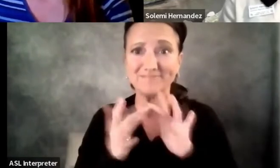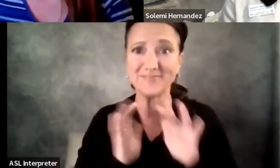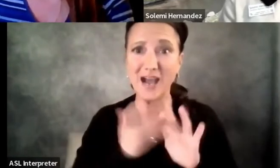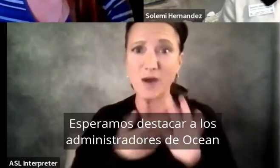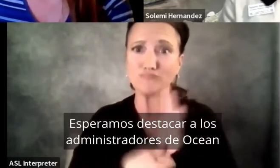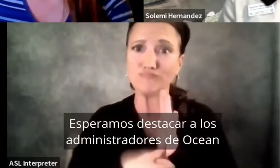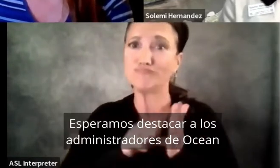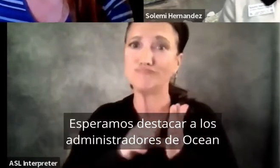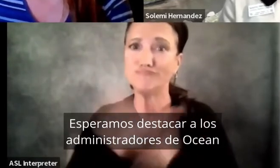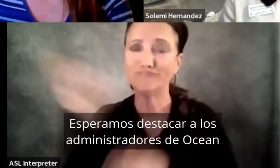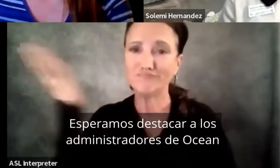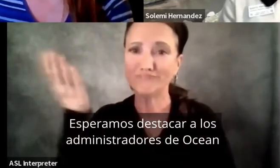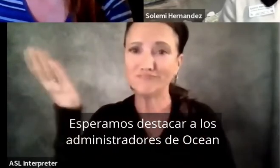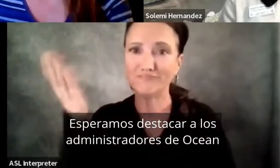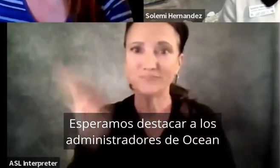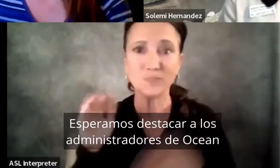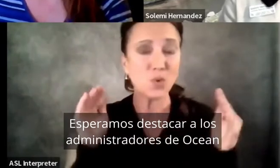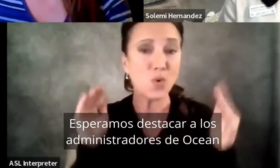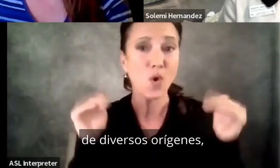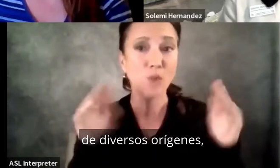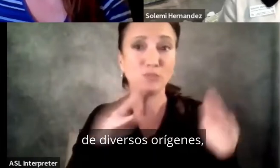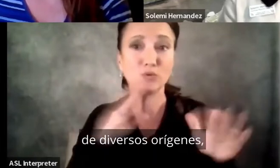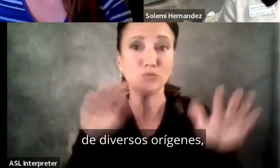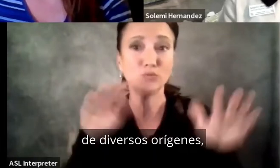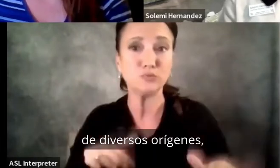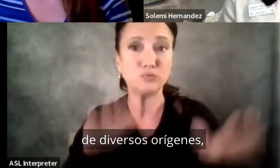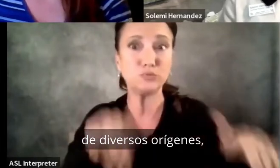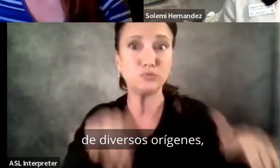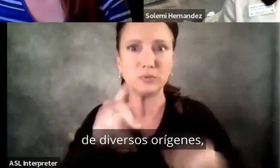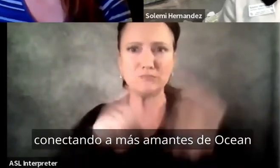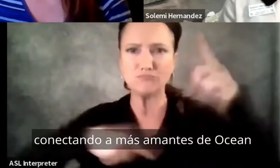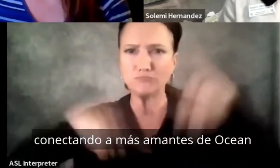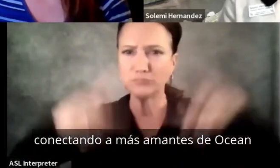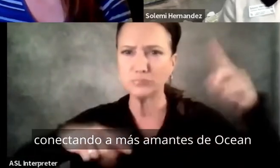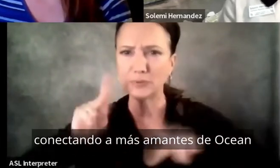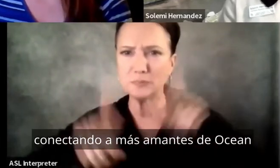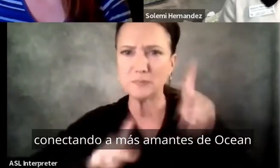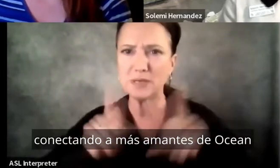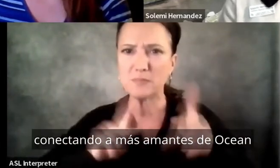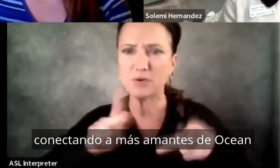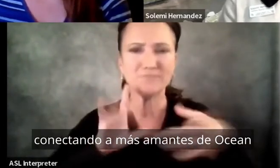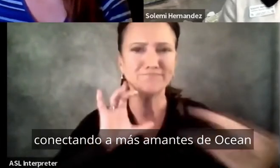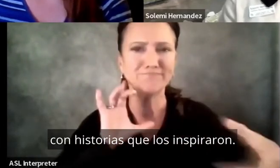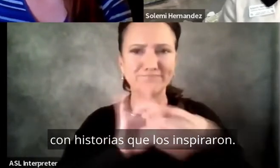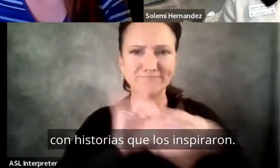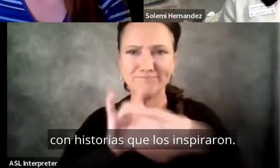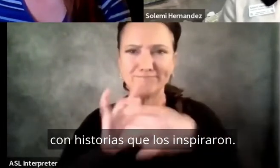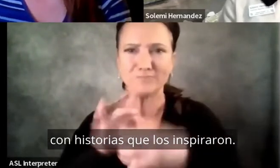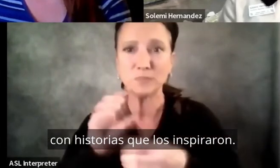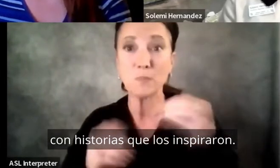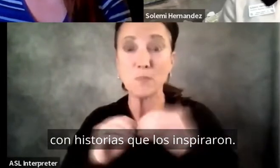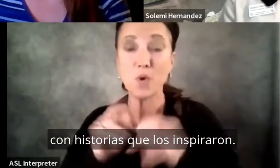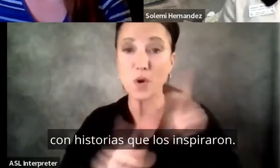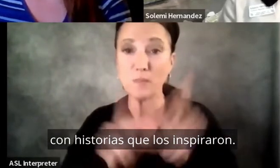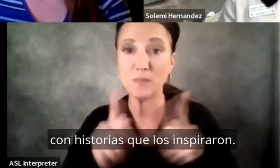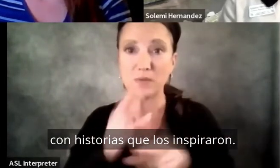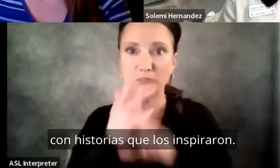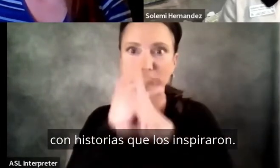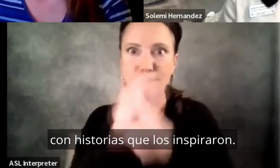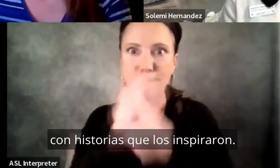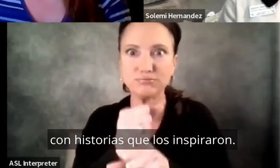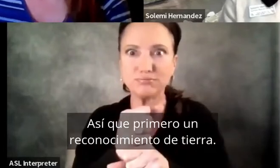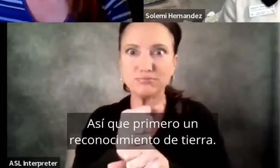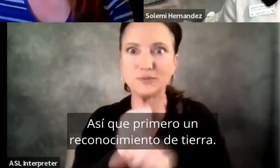Spotlight. We hope to highlight ocean stewards from diverse backgrounds, connecting more ocean lovers with stories that inspire